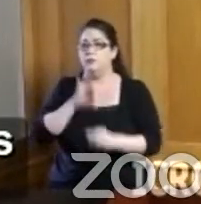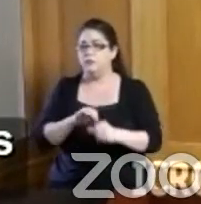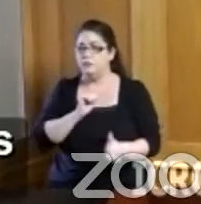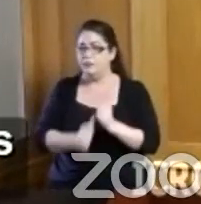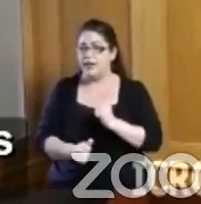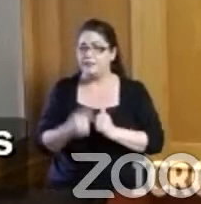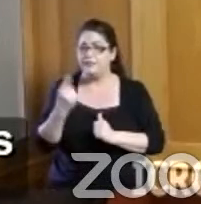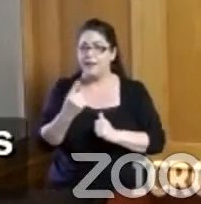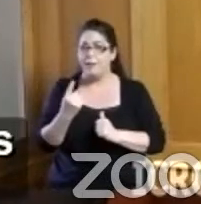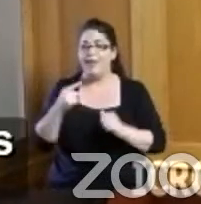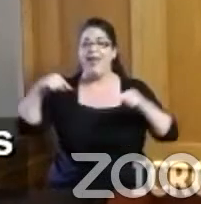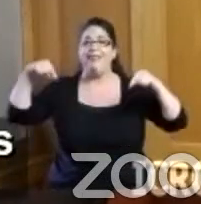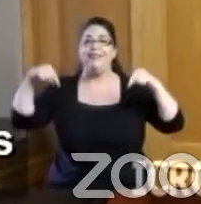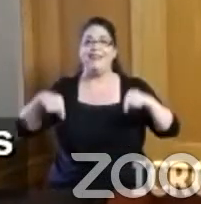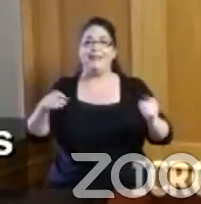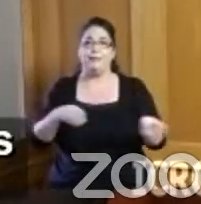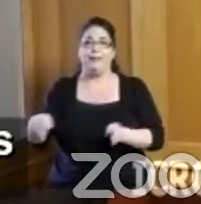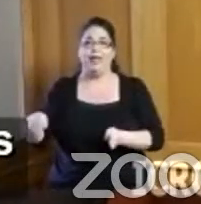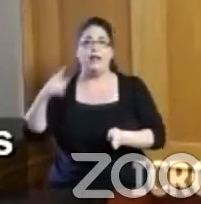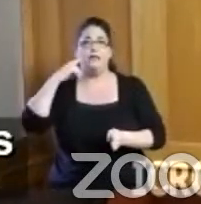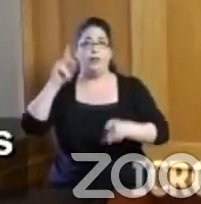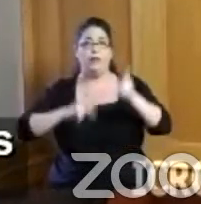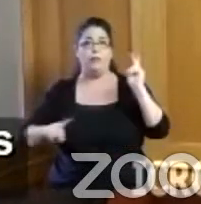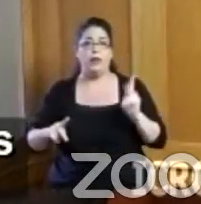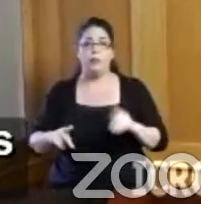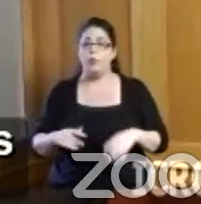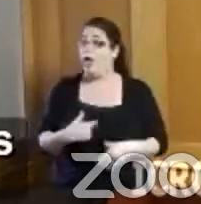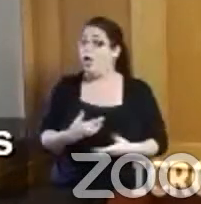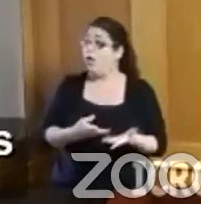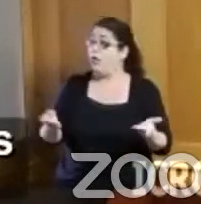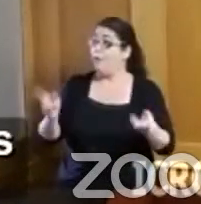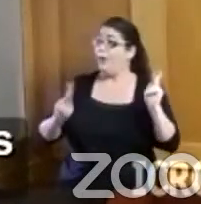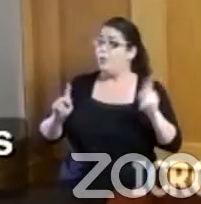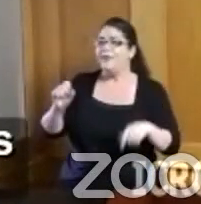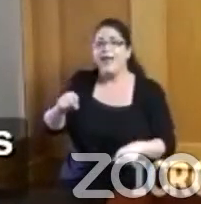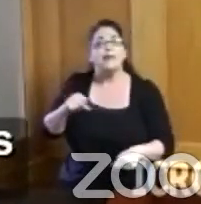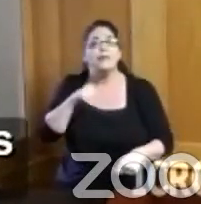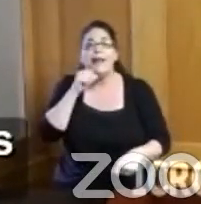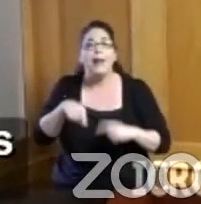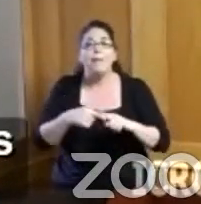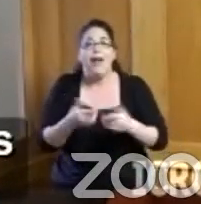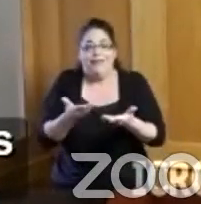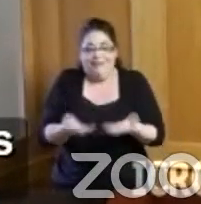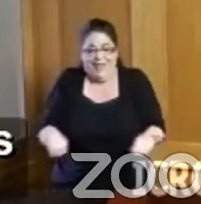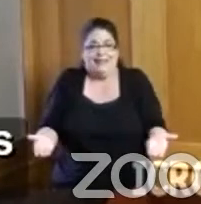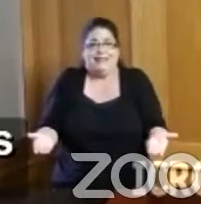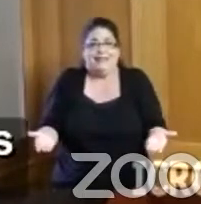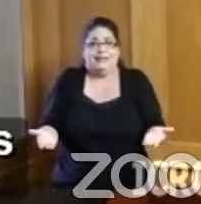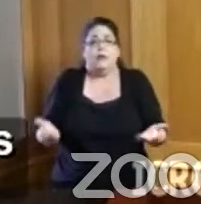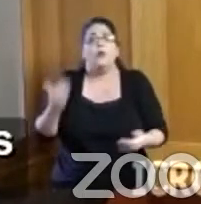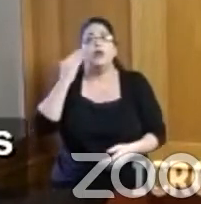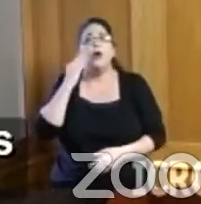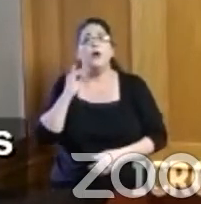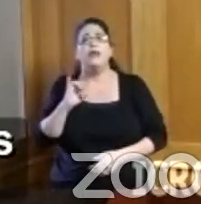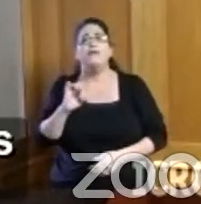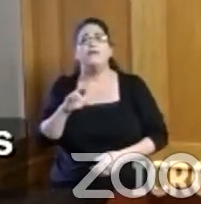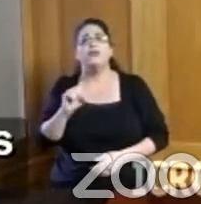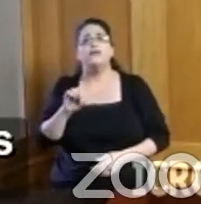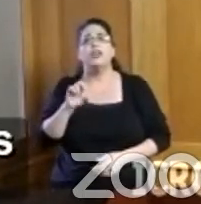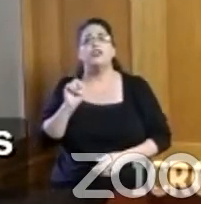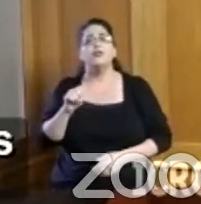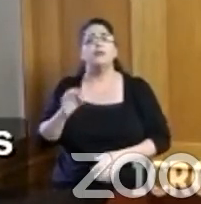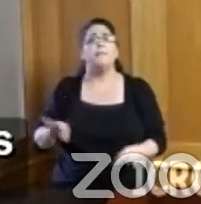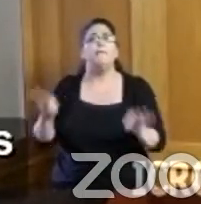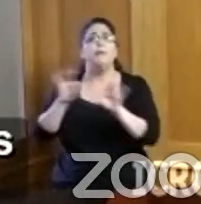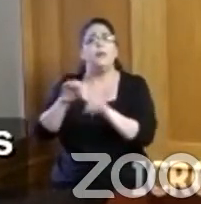definitely a people's plan. And said, well, these are people, of course, but it's not about things. And we know infrastructure is important, but